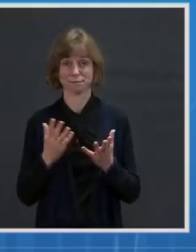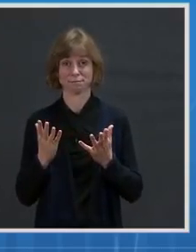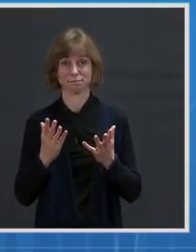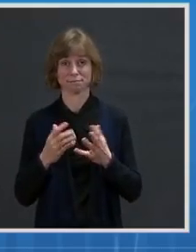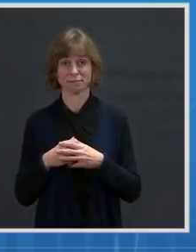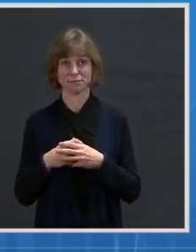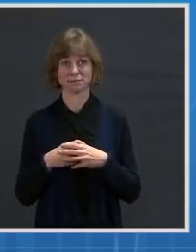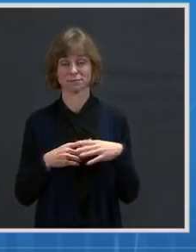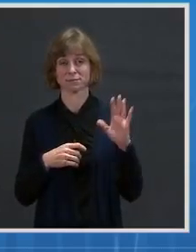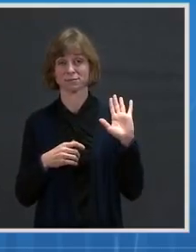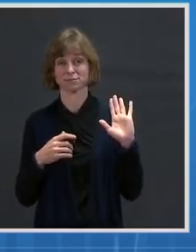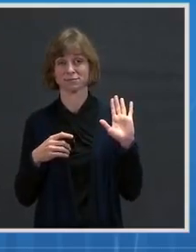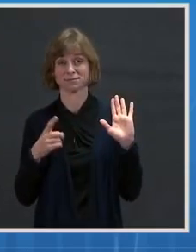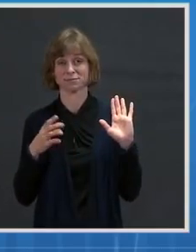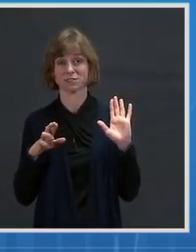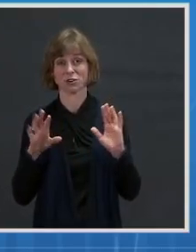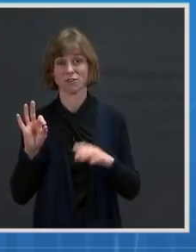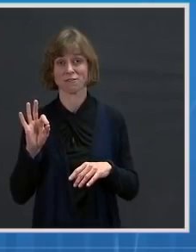Yeah,